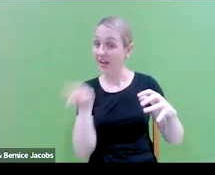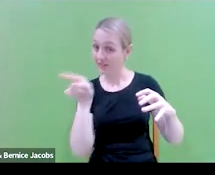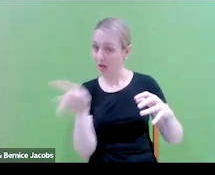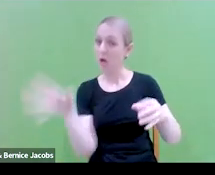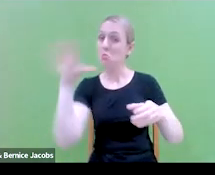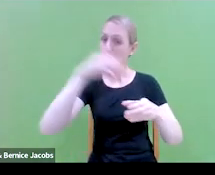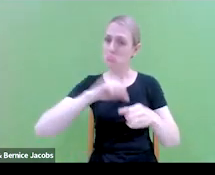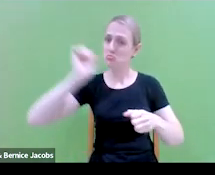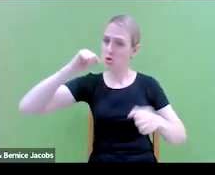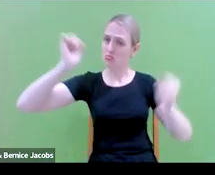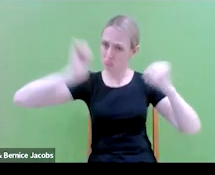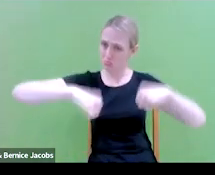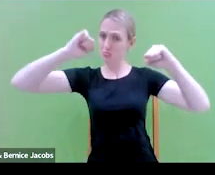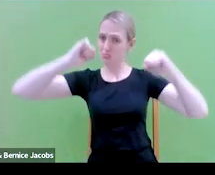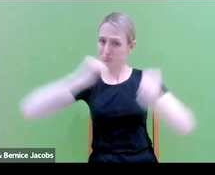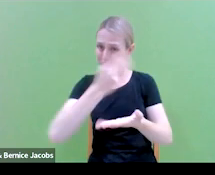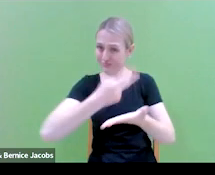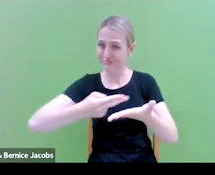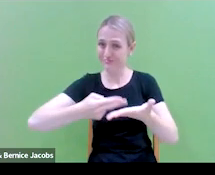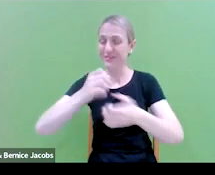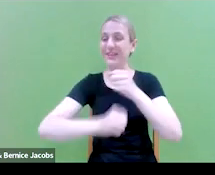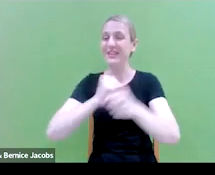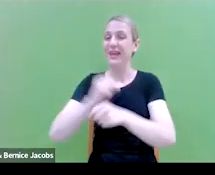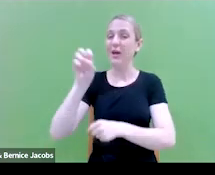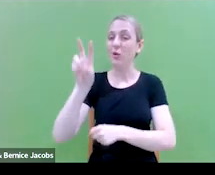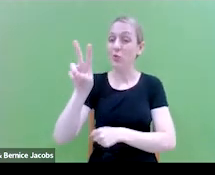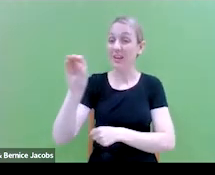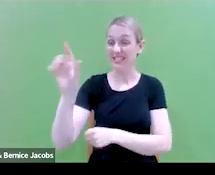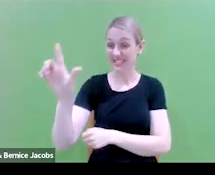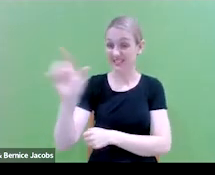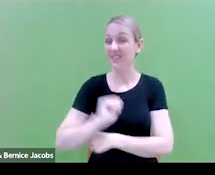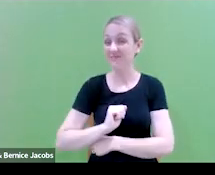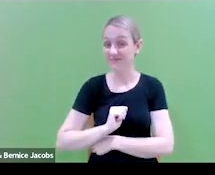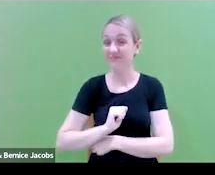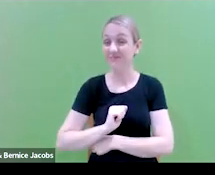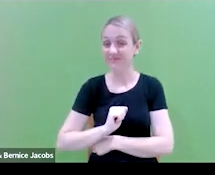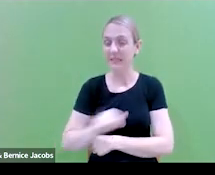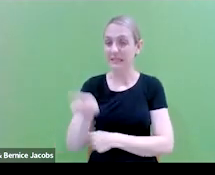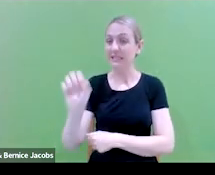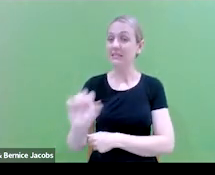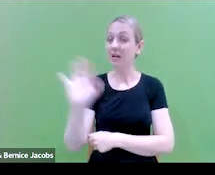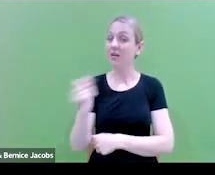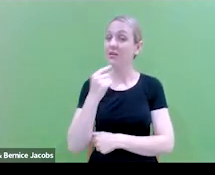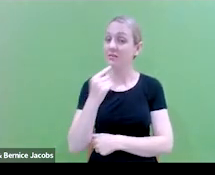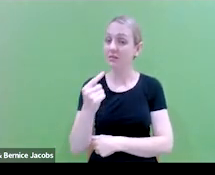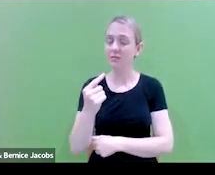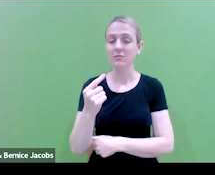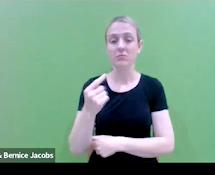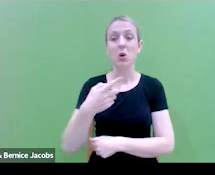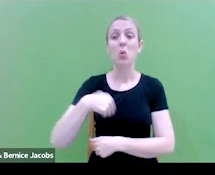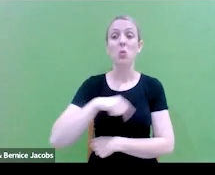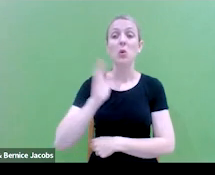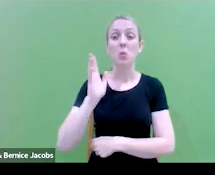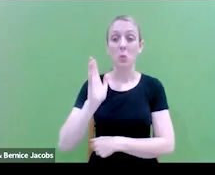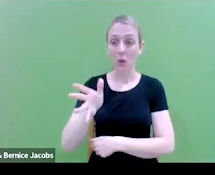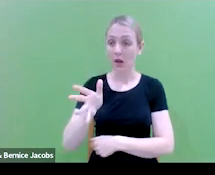South Africa signed this convention in 2007 and effectively had declared that we would do, as South Africans, we would